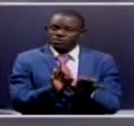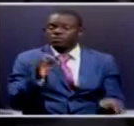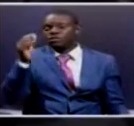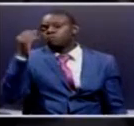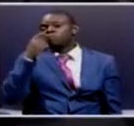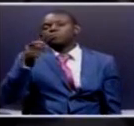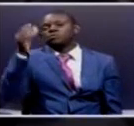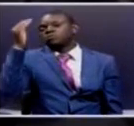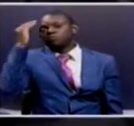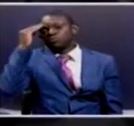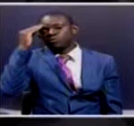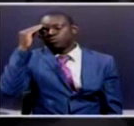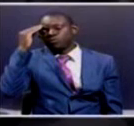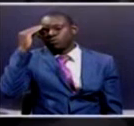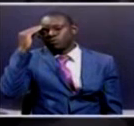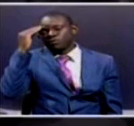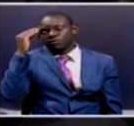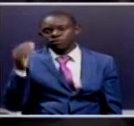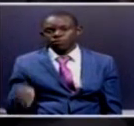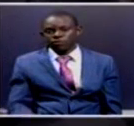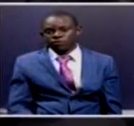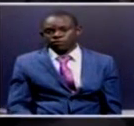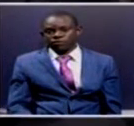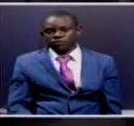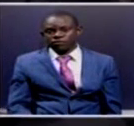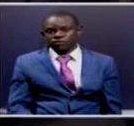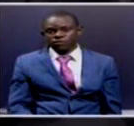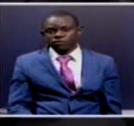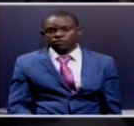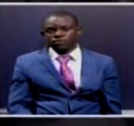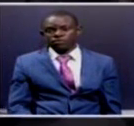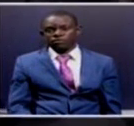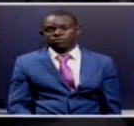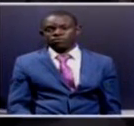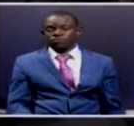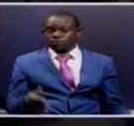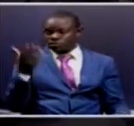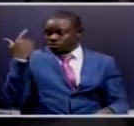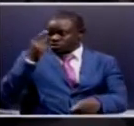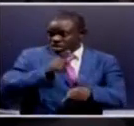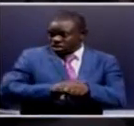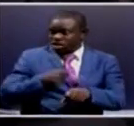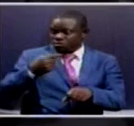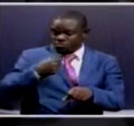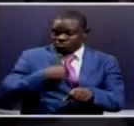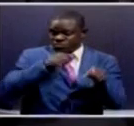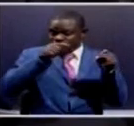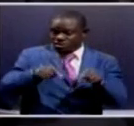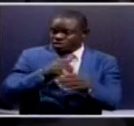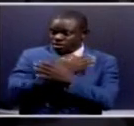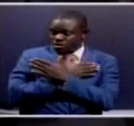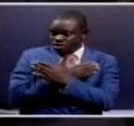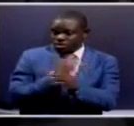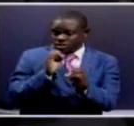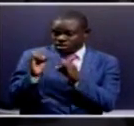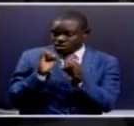What do I mean? After the last program, the four of us, that is